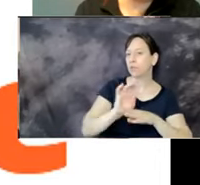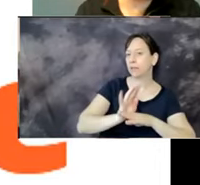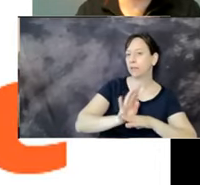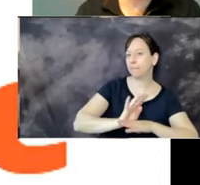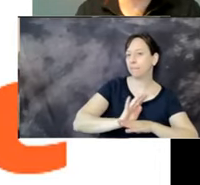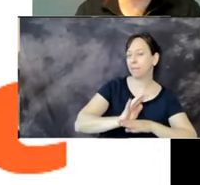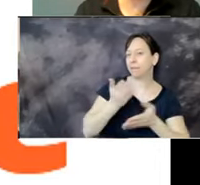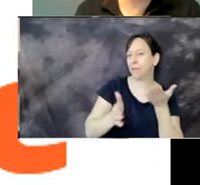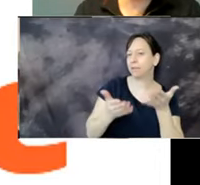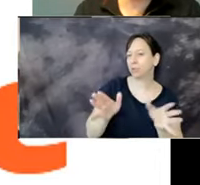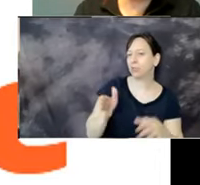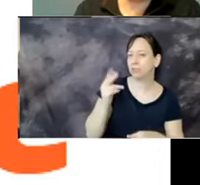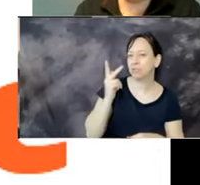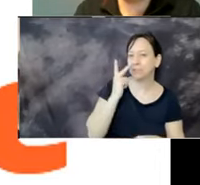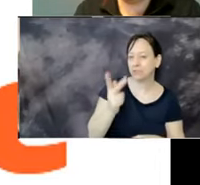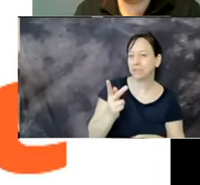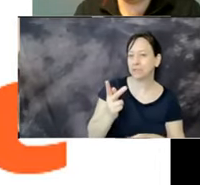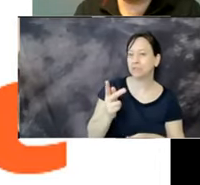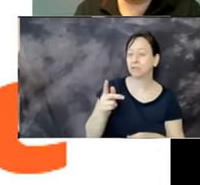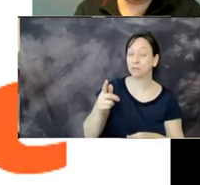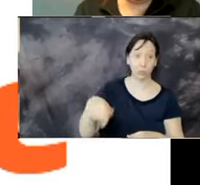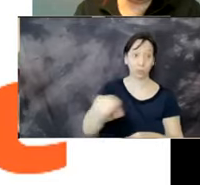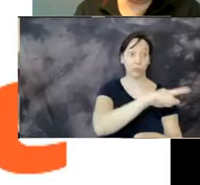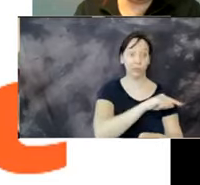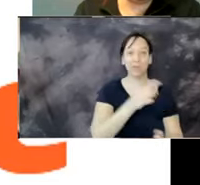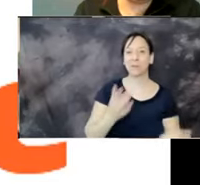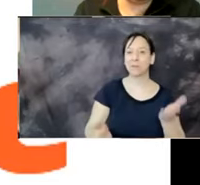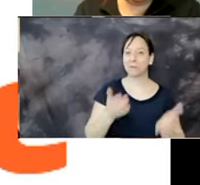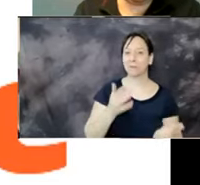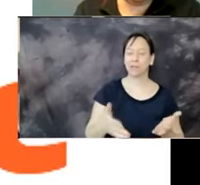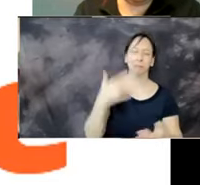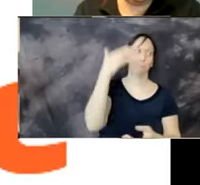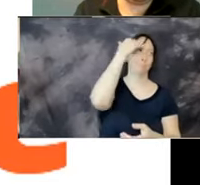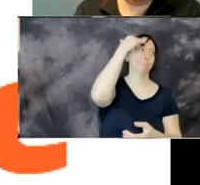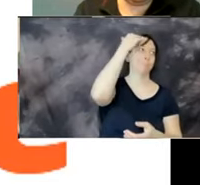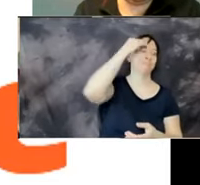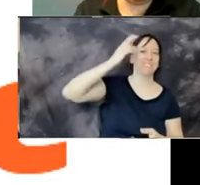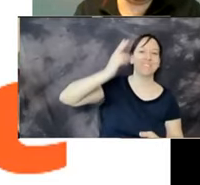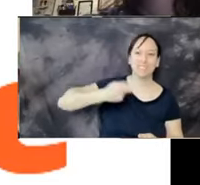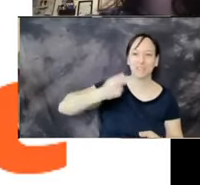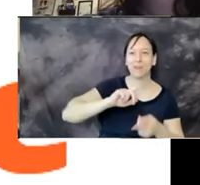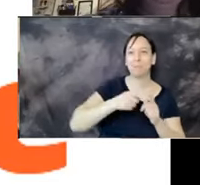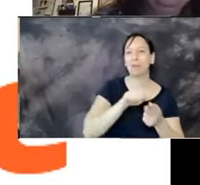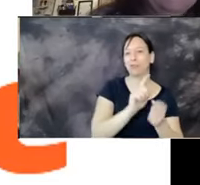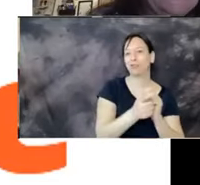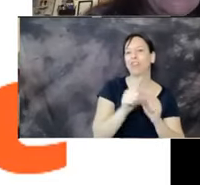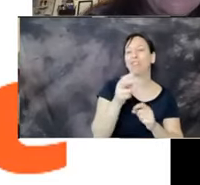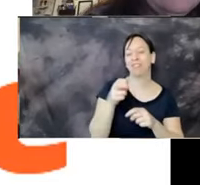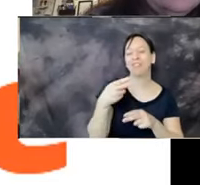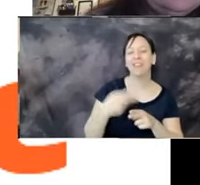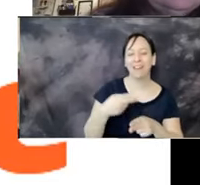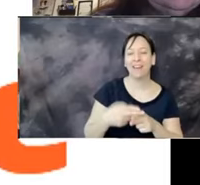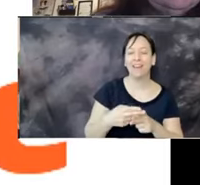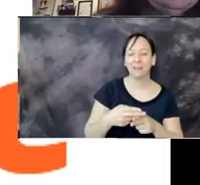that there's many people in the audience today that probably could give us a whole history lesson on Change the Name and different things. I see a lot